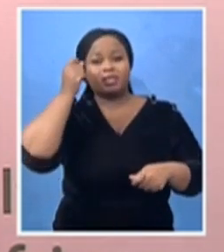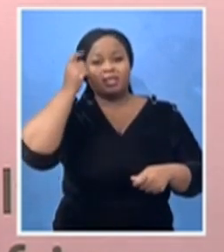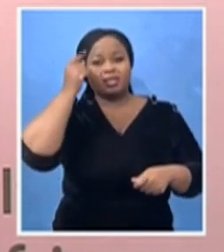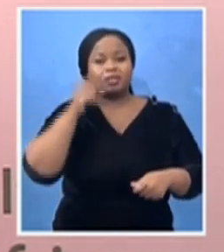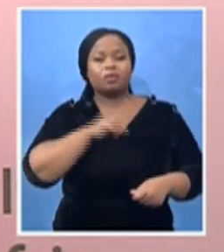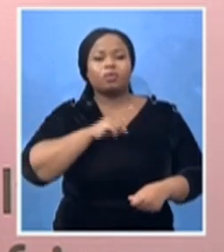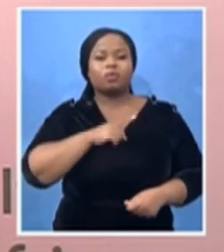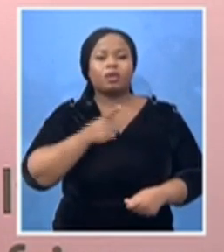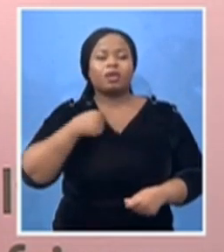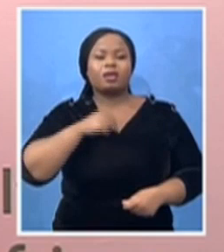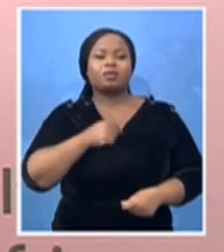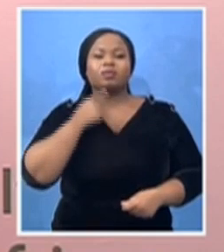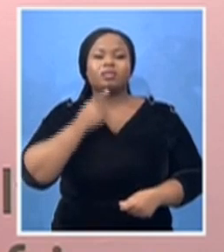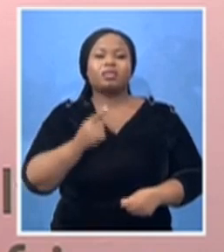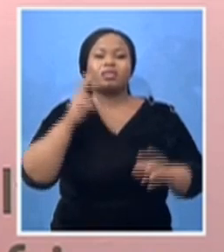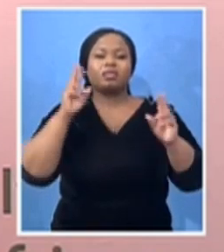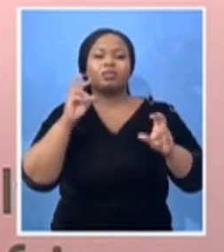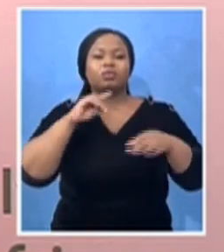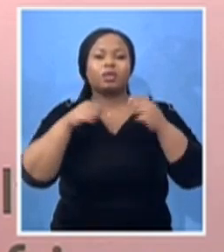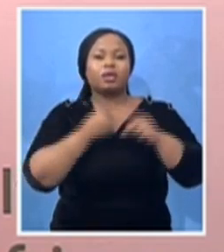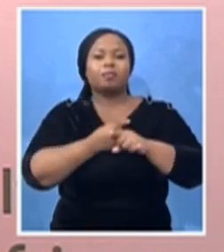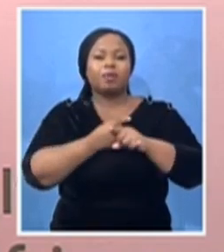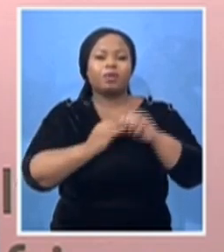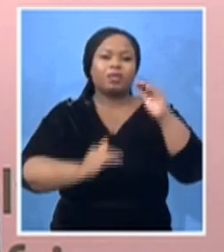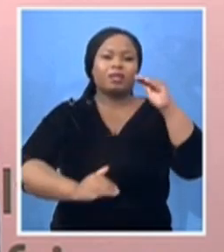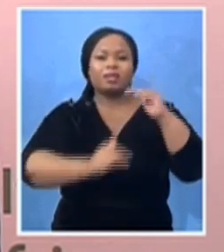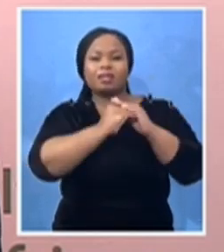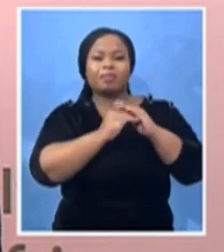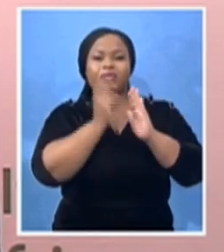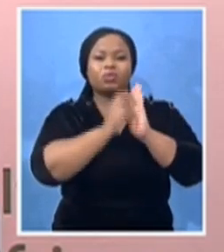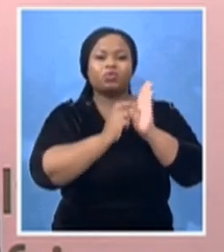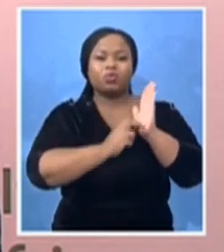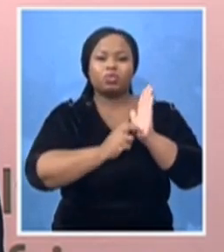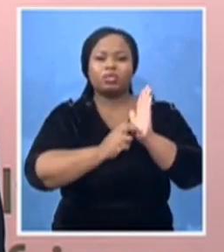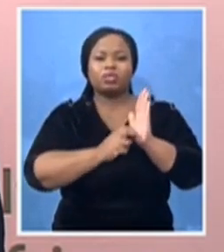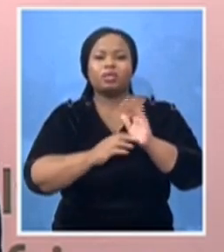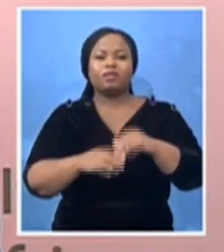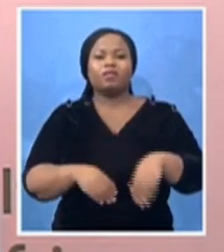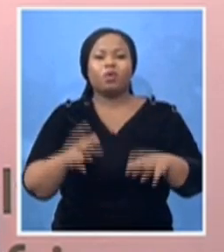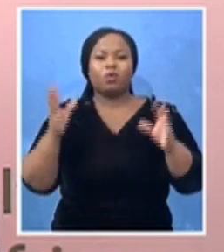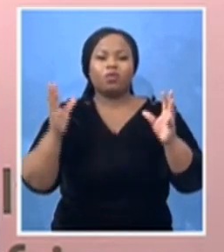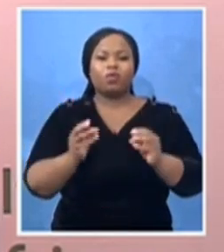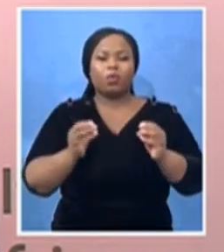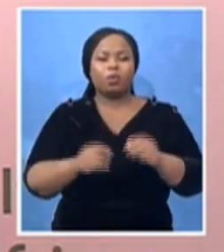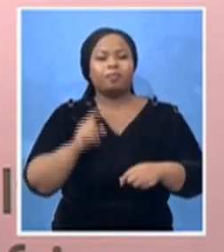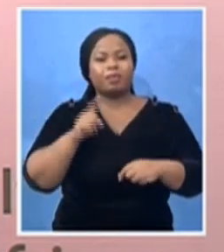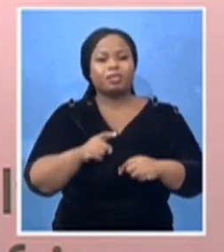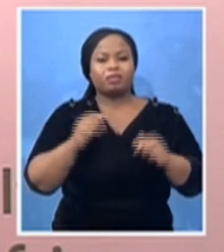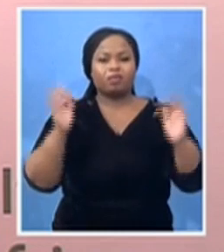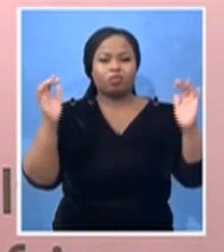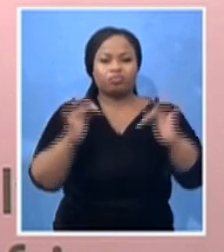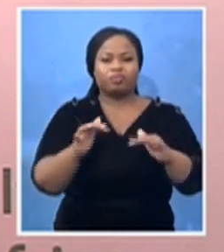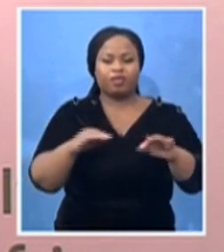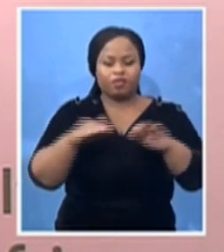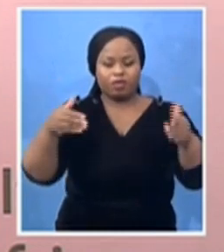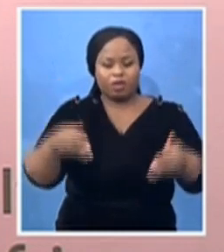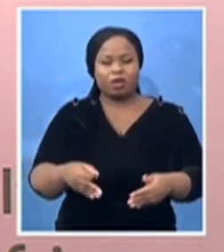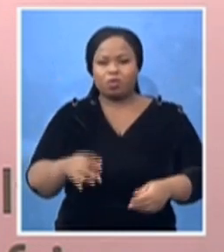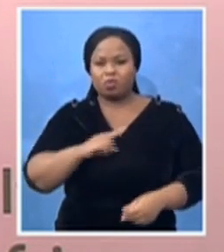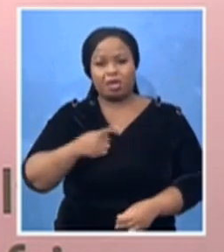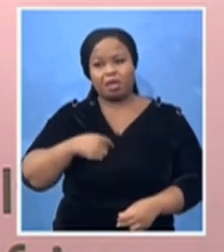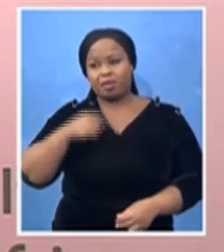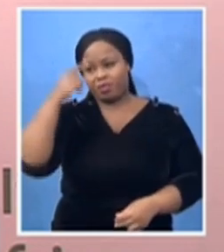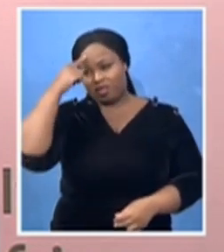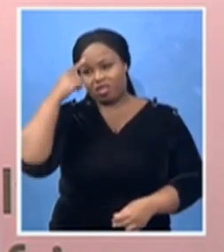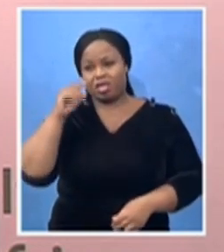restricting gatherings and funerals, it's not so much because we think that the problem only arises from the